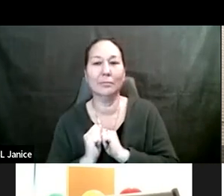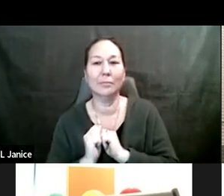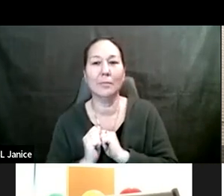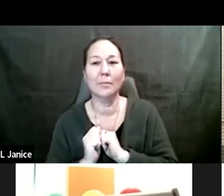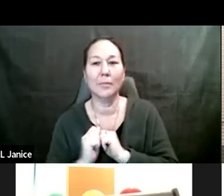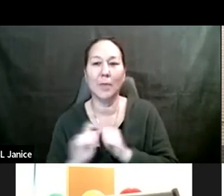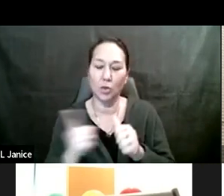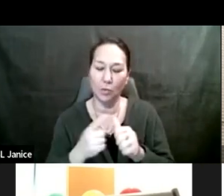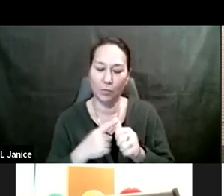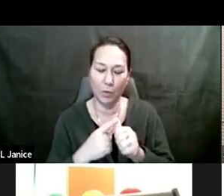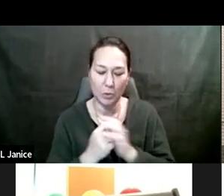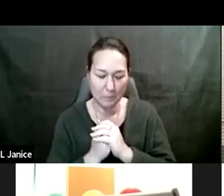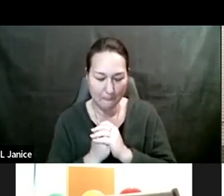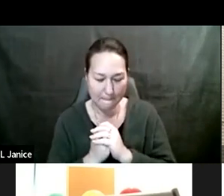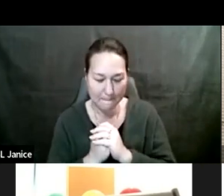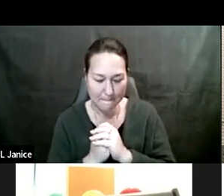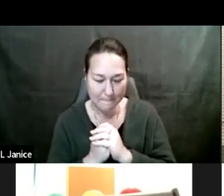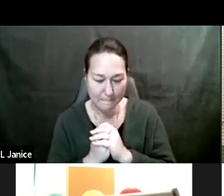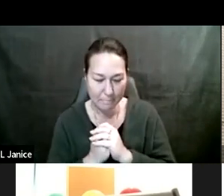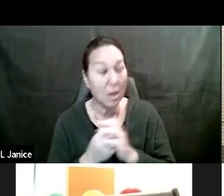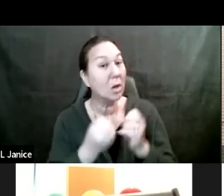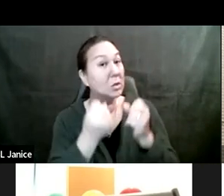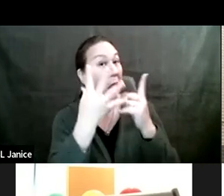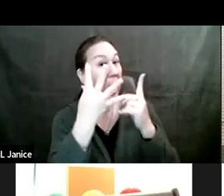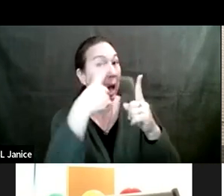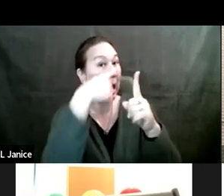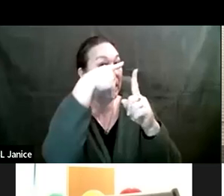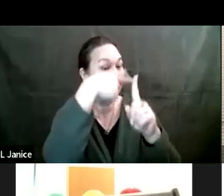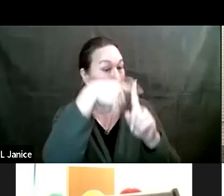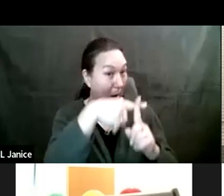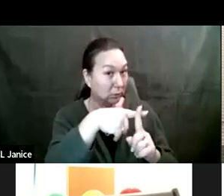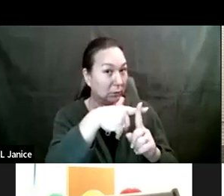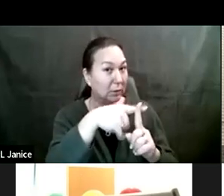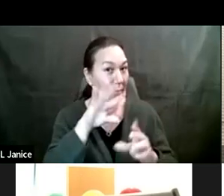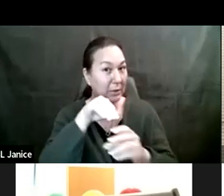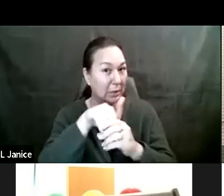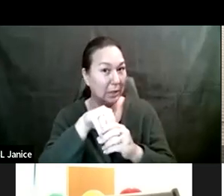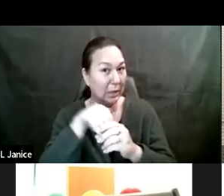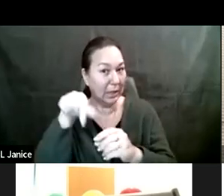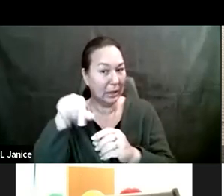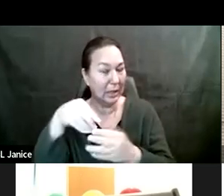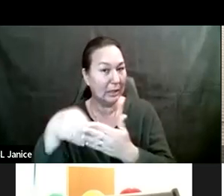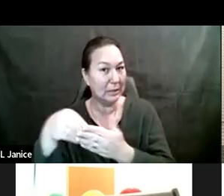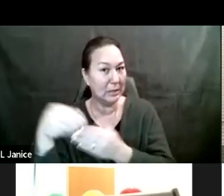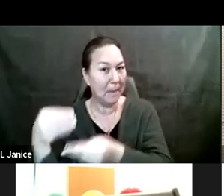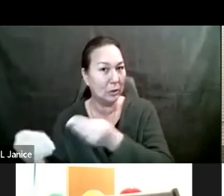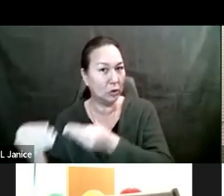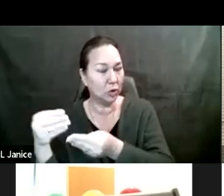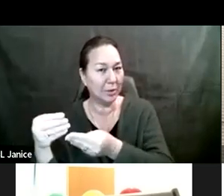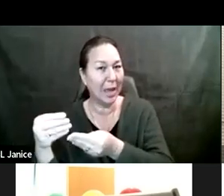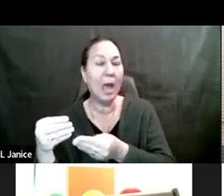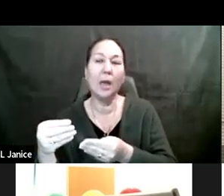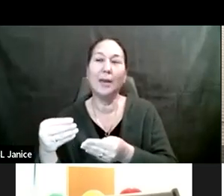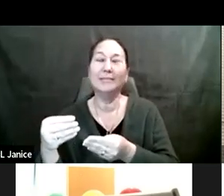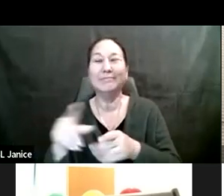um there's a lot of positives in this budget there is also you know things that I'm